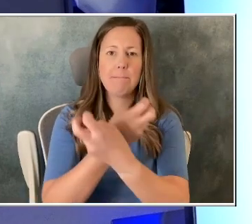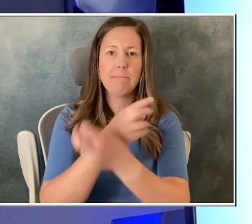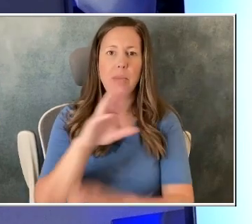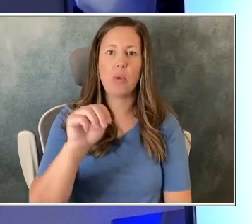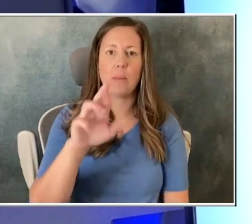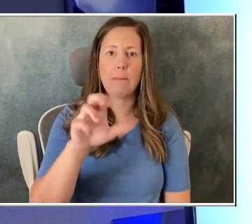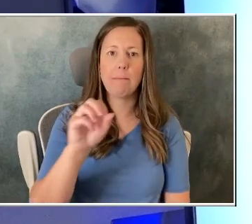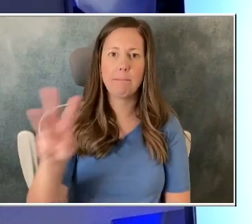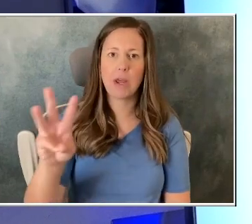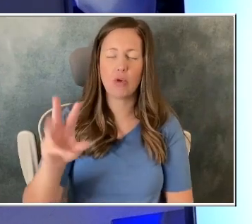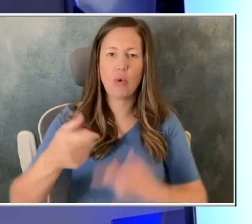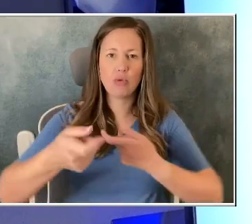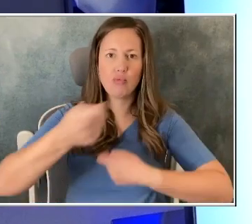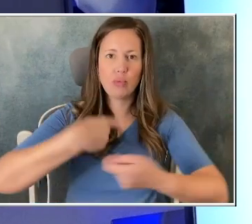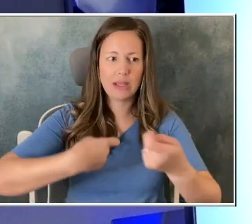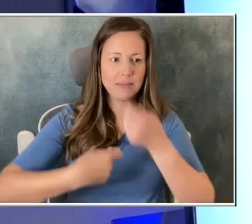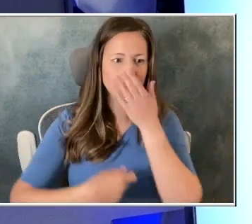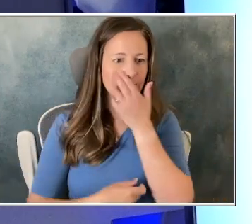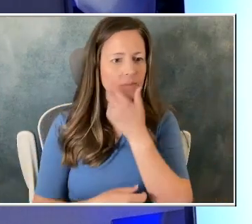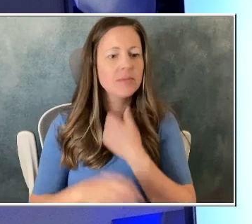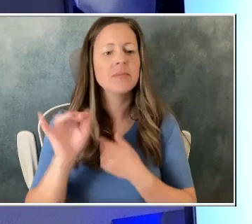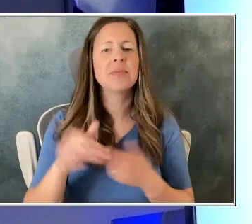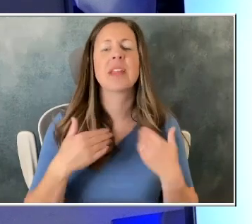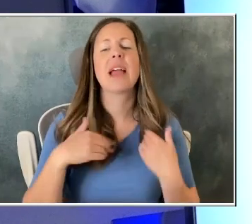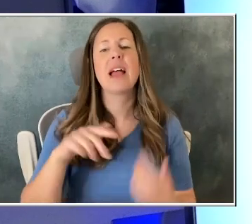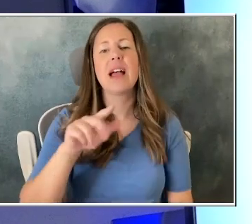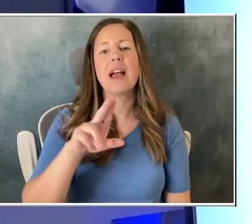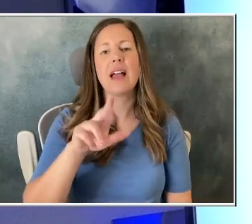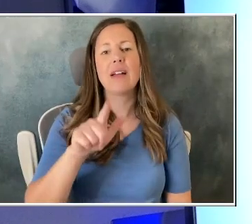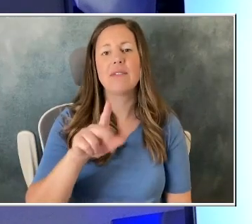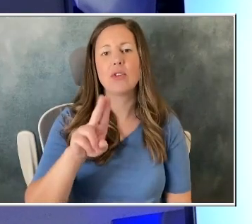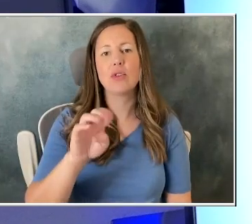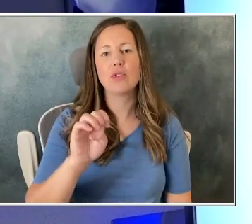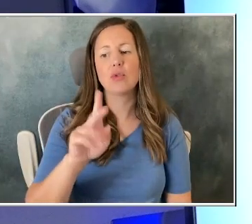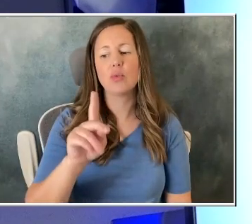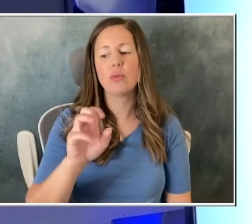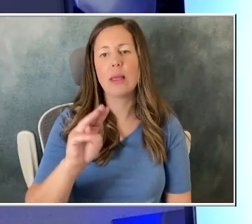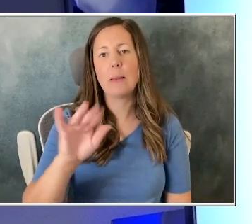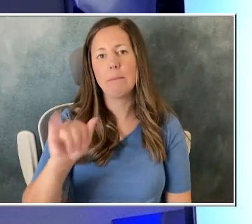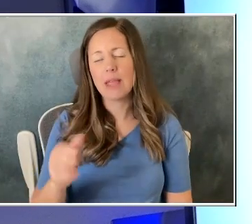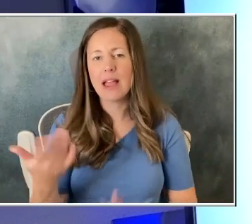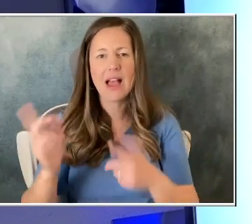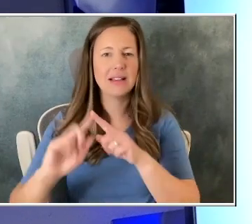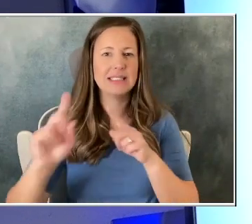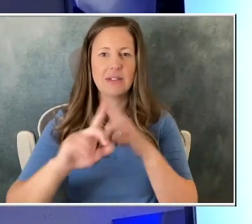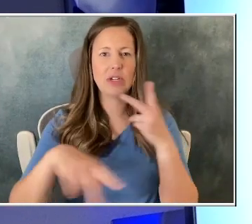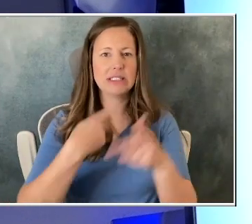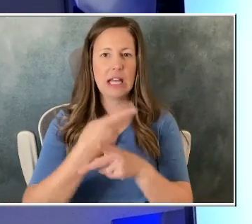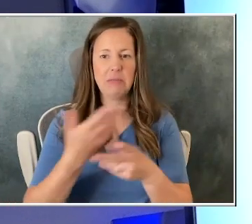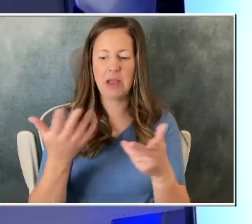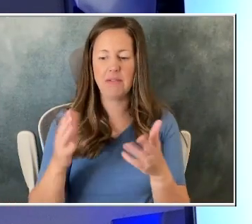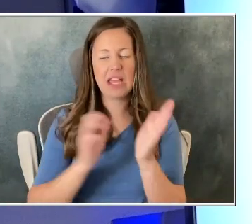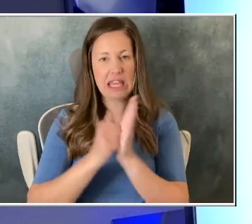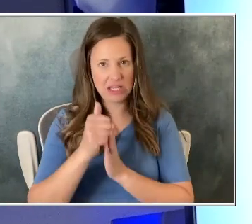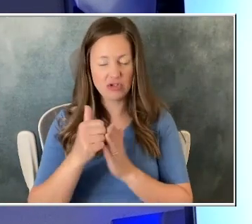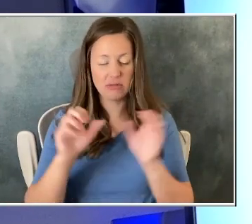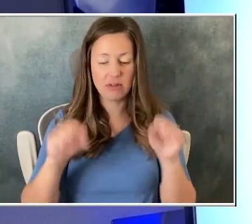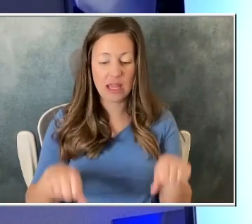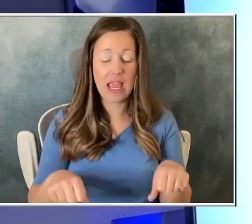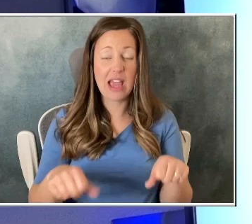type of disease where you have leukemia, lymphoma, and you're getting this bone marrow transplant. It can also cause skin changes, some of it which is called